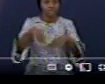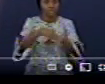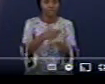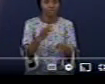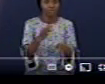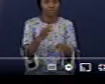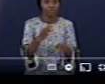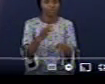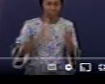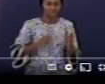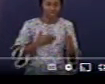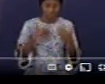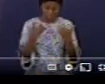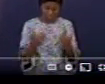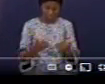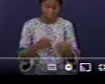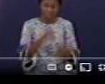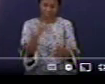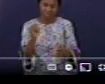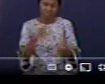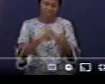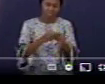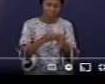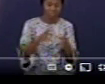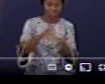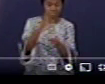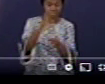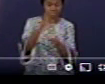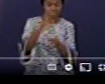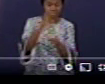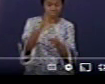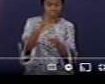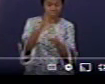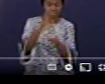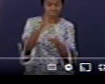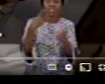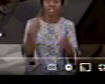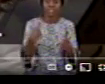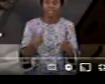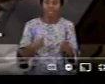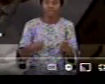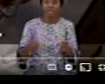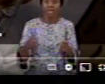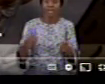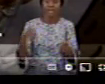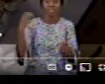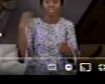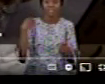That are with thee spiritually and physically.